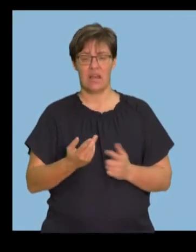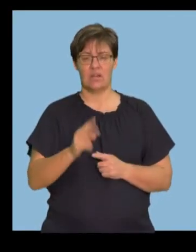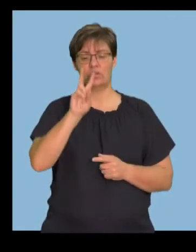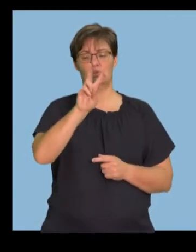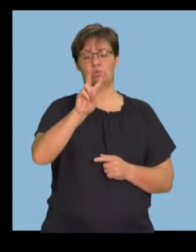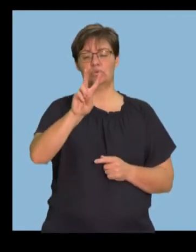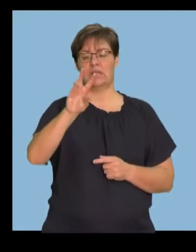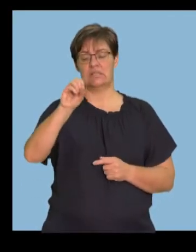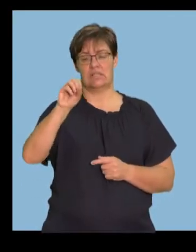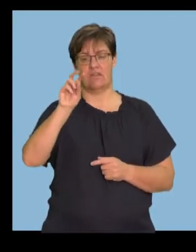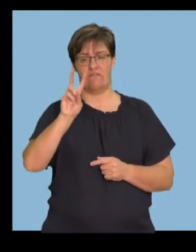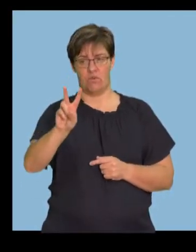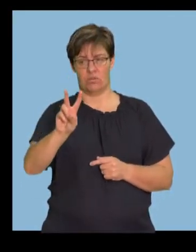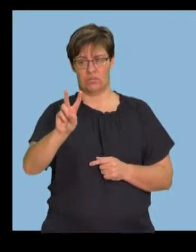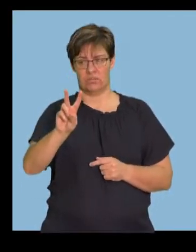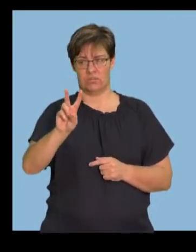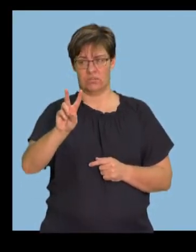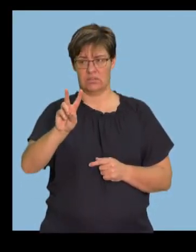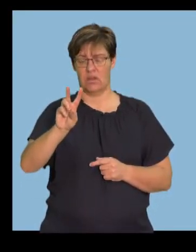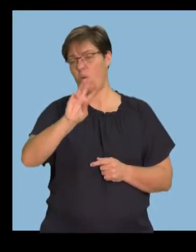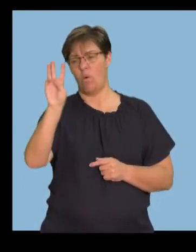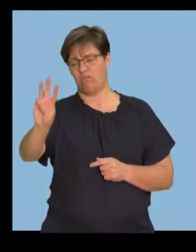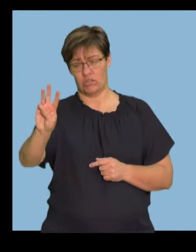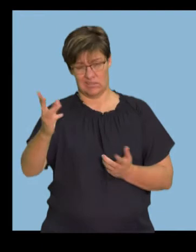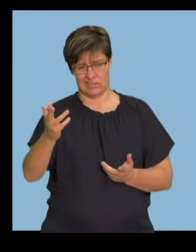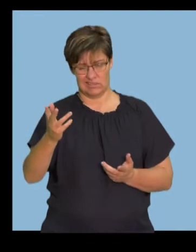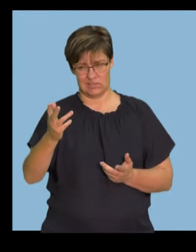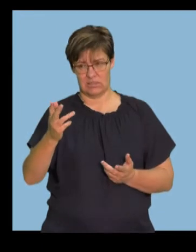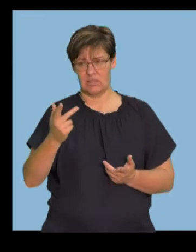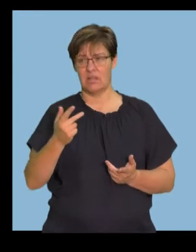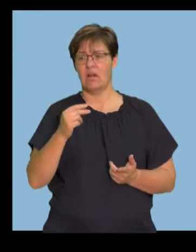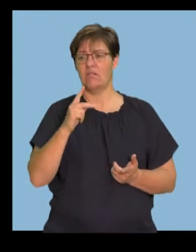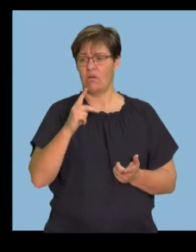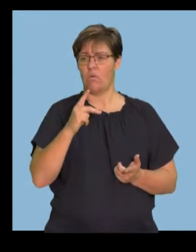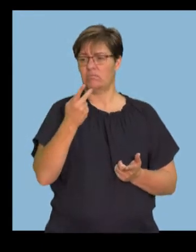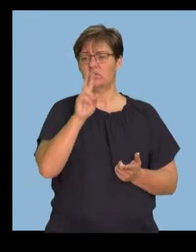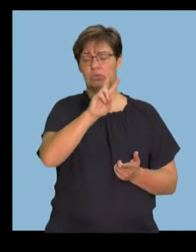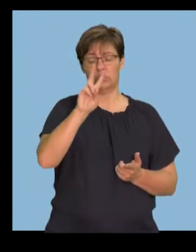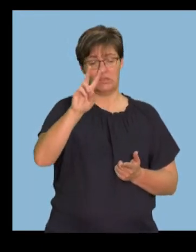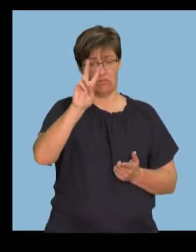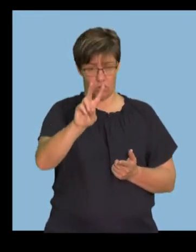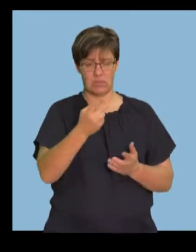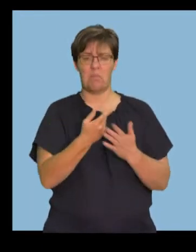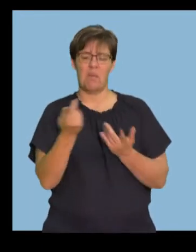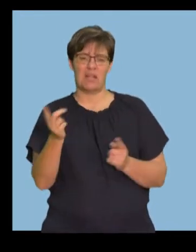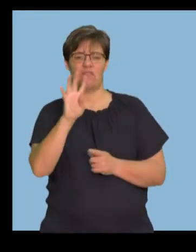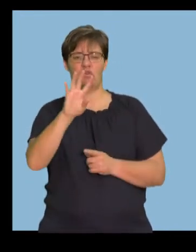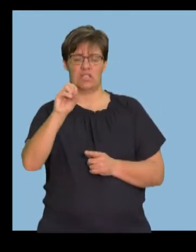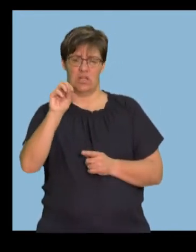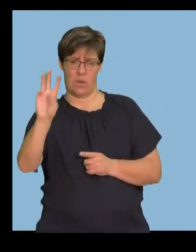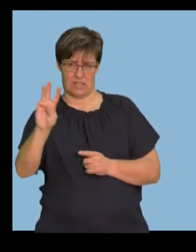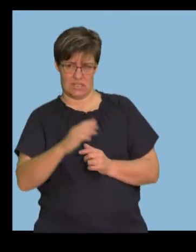can be marked 220 volts, 40 watts. What does this tell us? It tells us that a voltage of